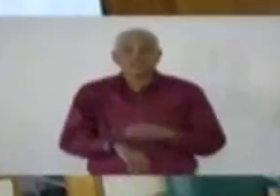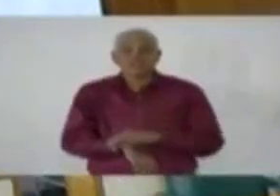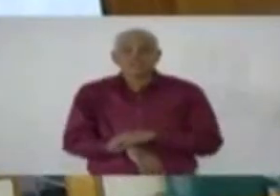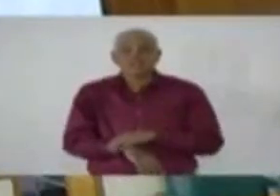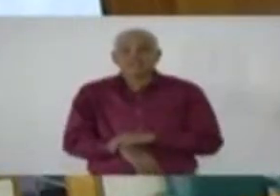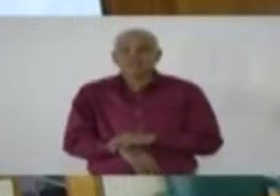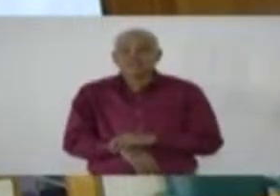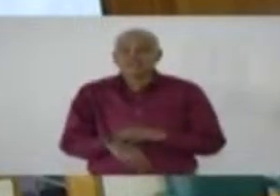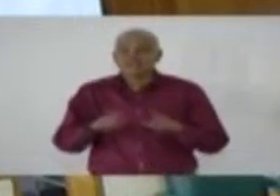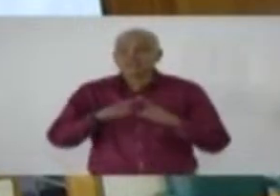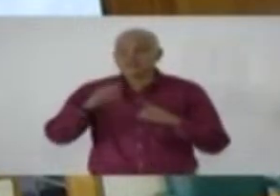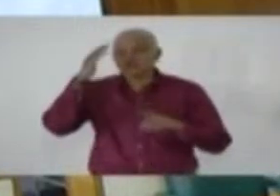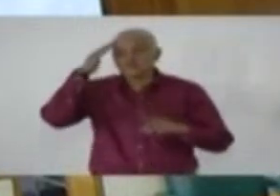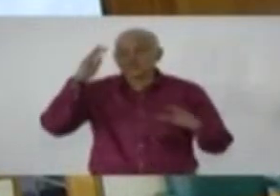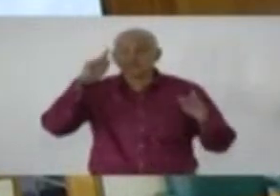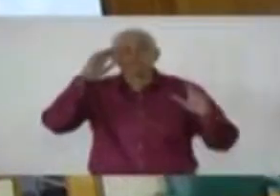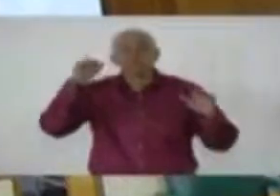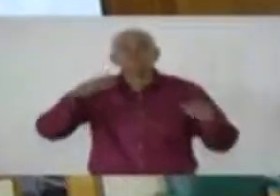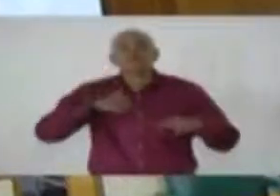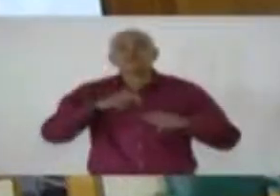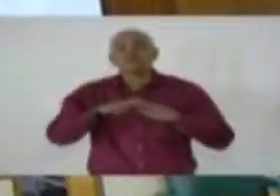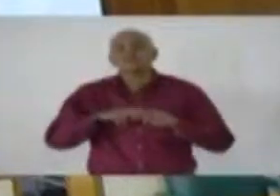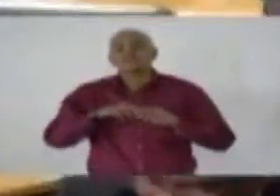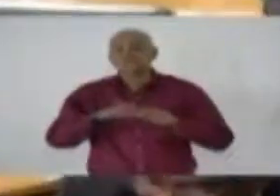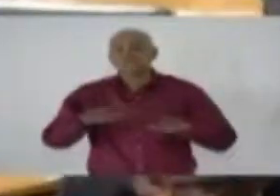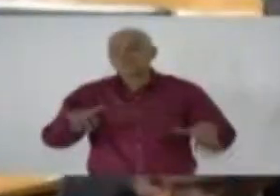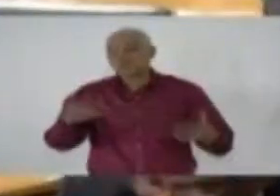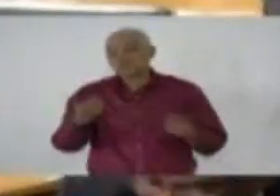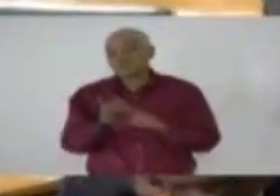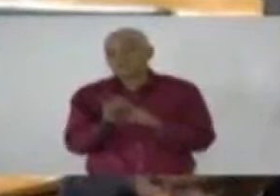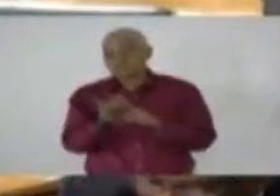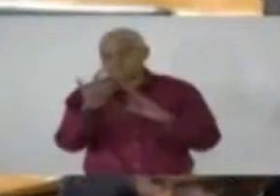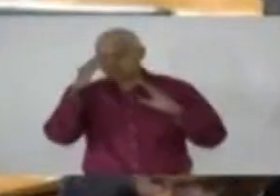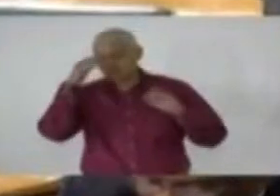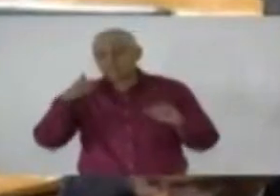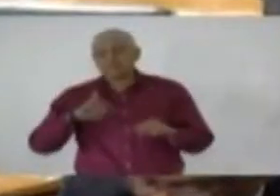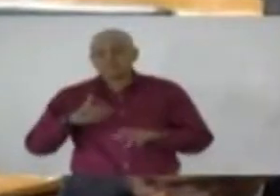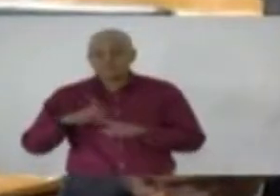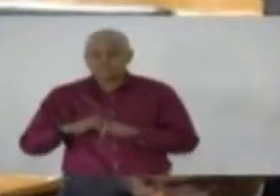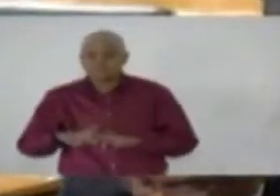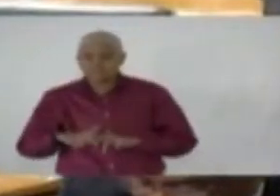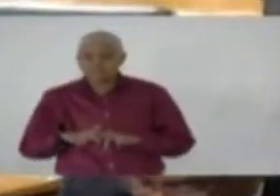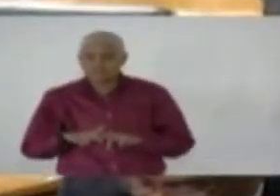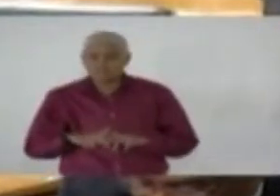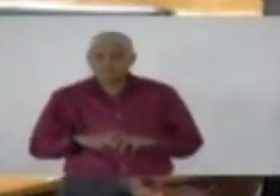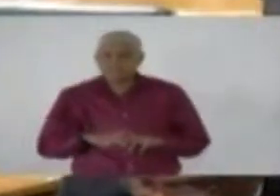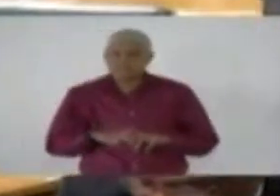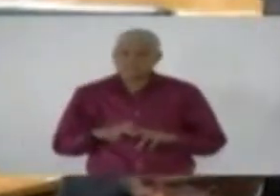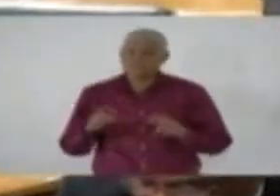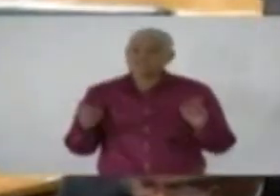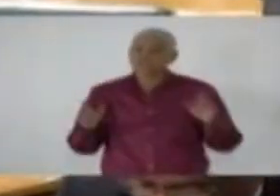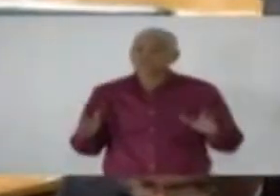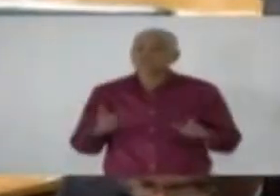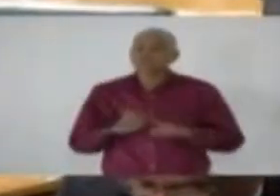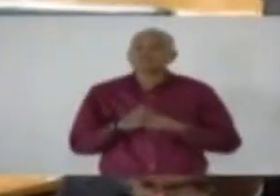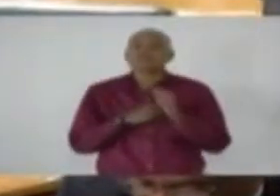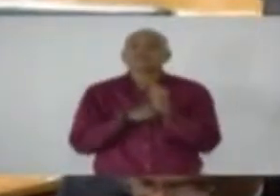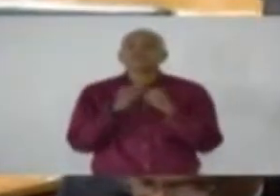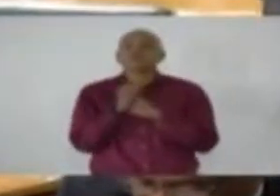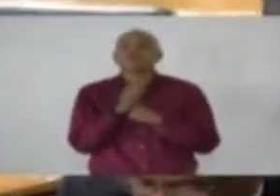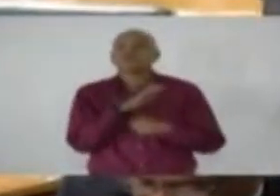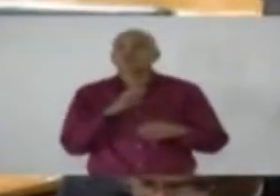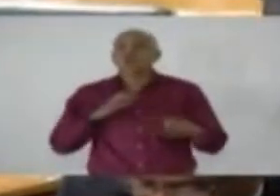But you know, Mr. Chairman, I have the privilege of sitting as Mr. President, I have the privilege of sitting as the chairman of the Infrastructure